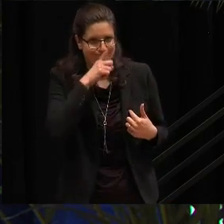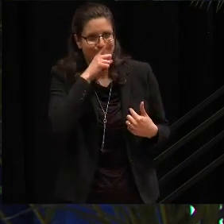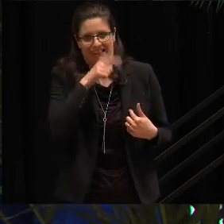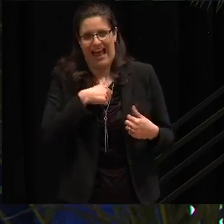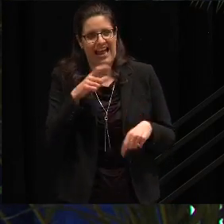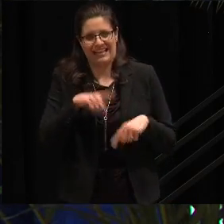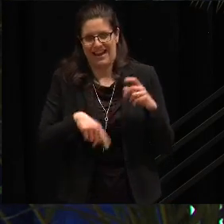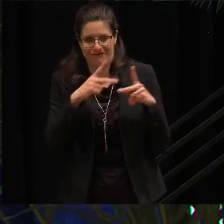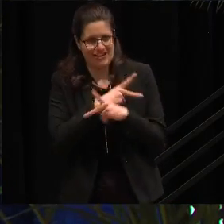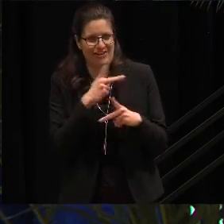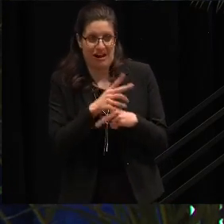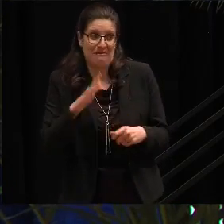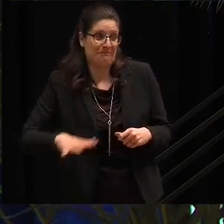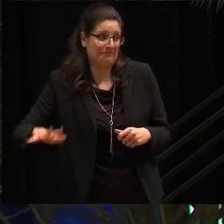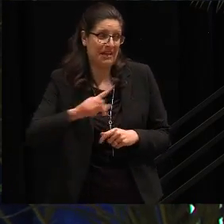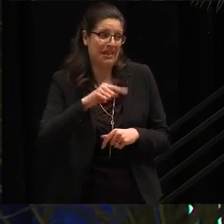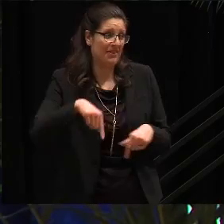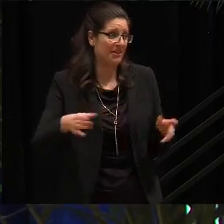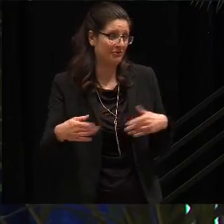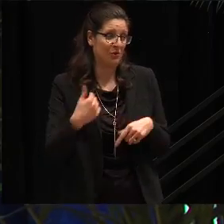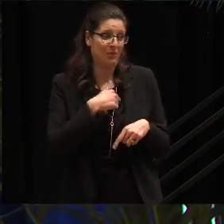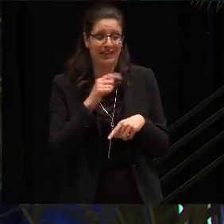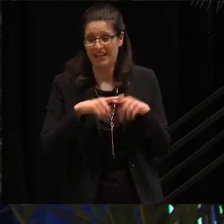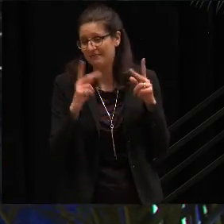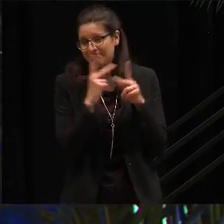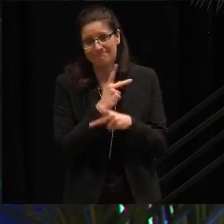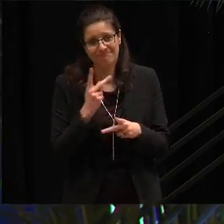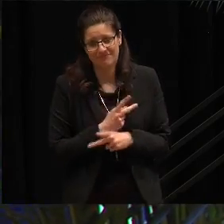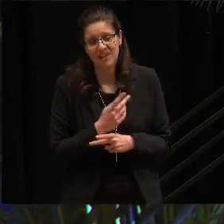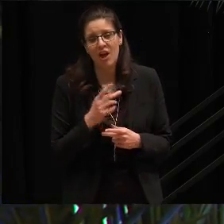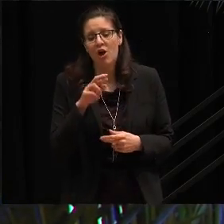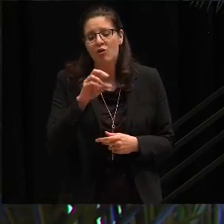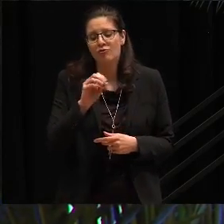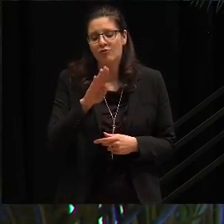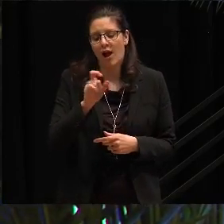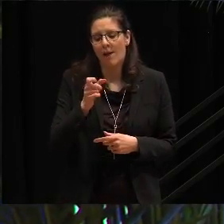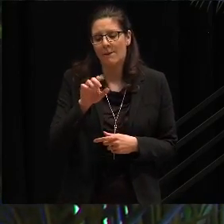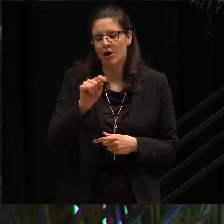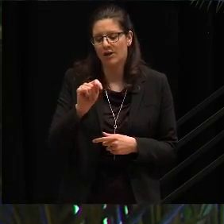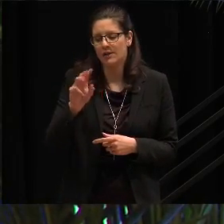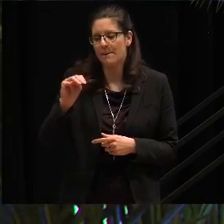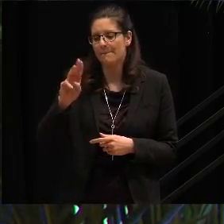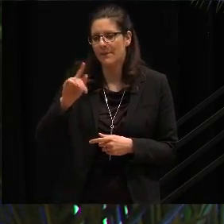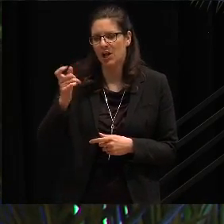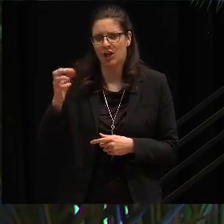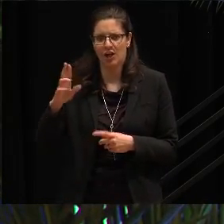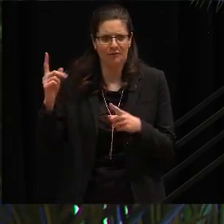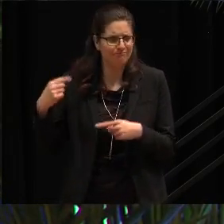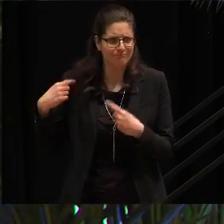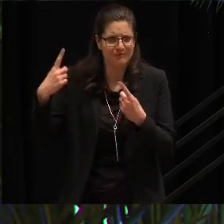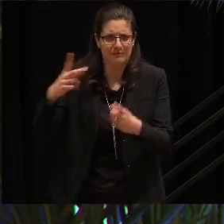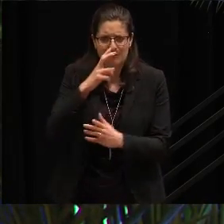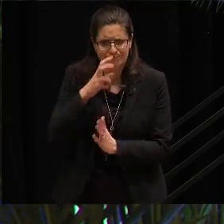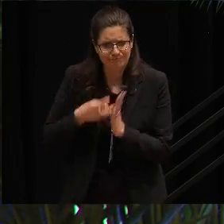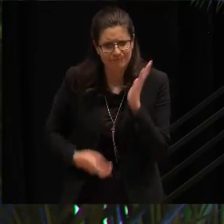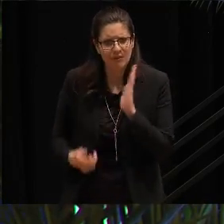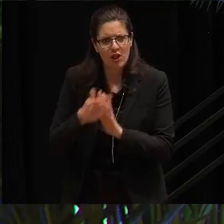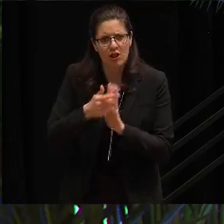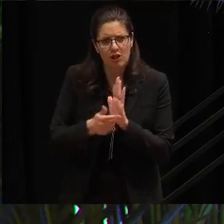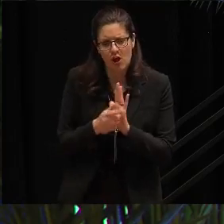anyone in the room. Robert Mueller is a consummate professional in law enforcement, and I have